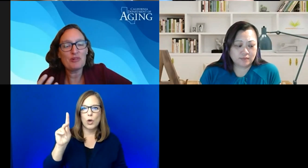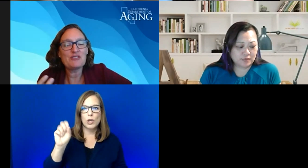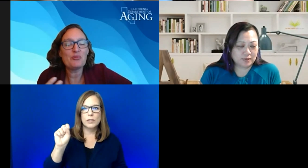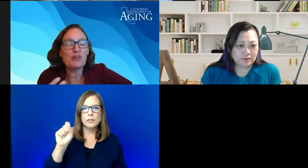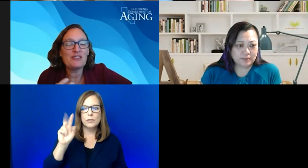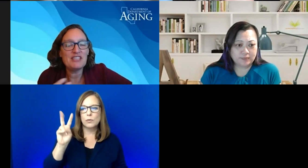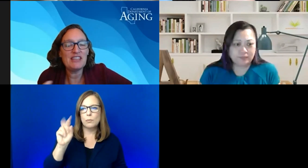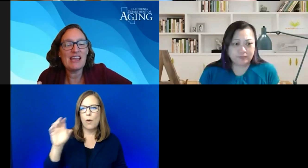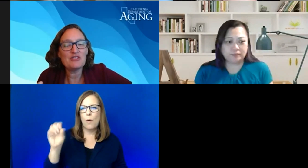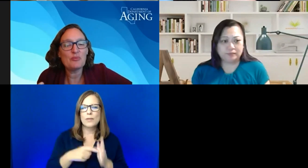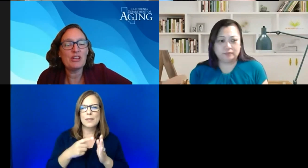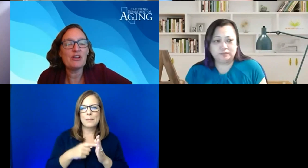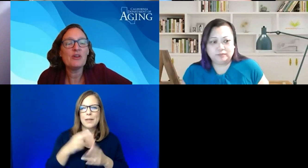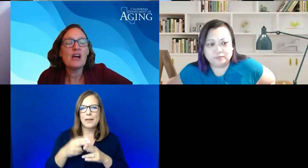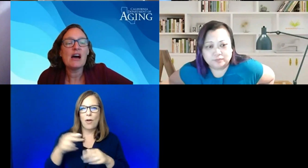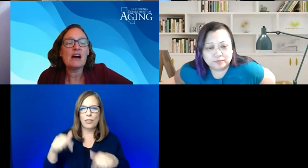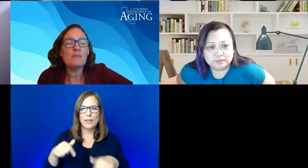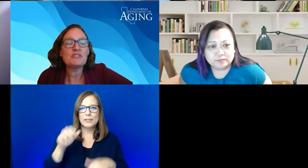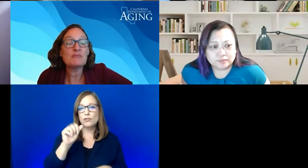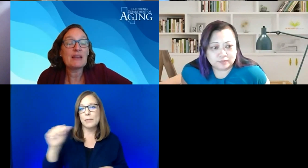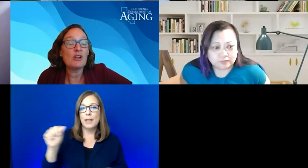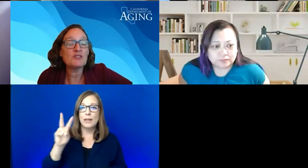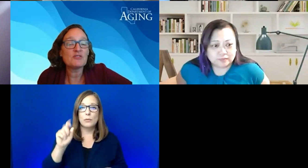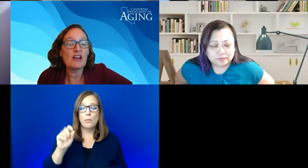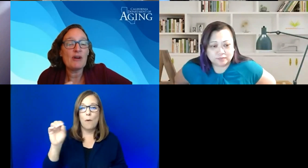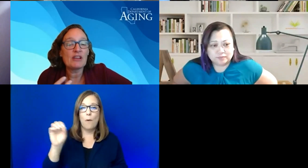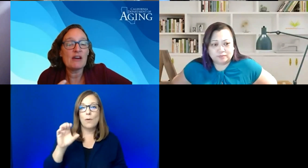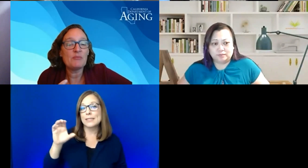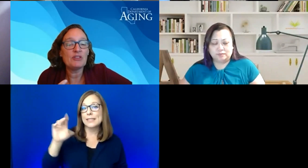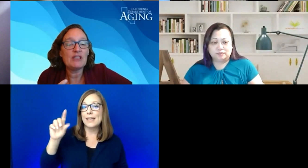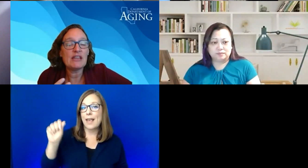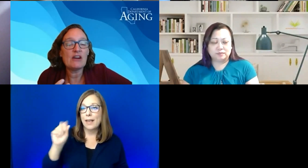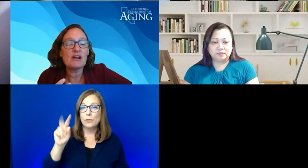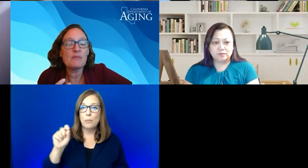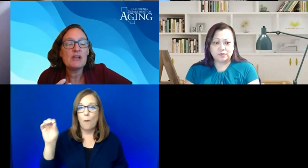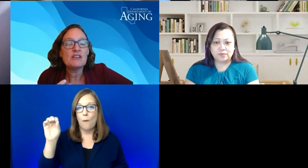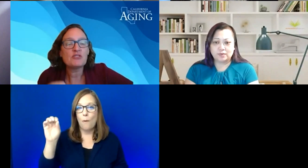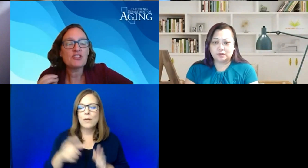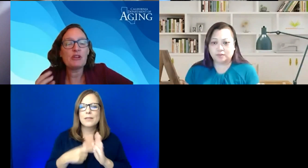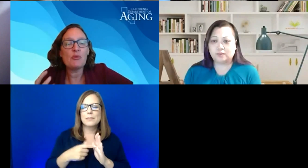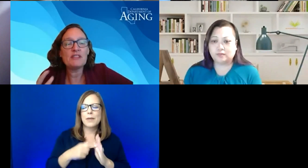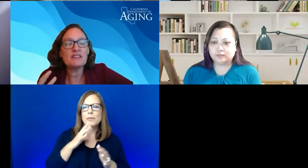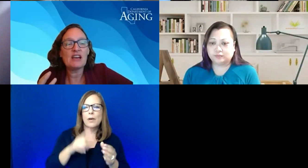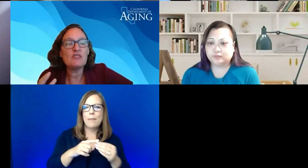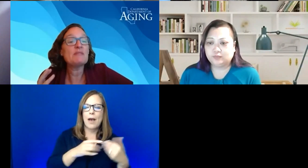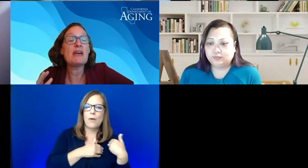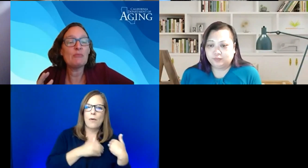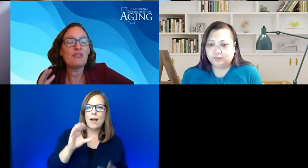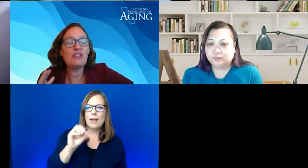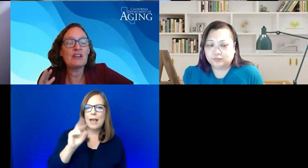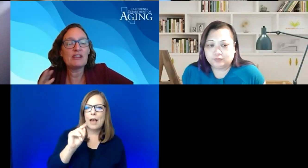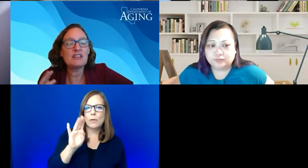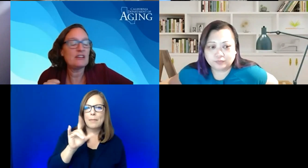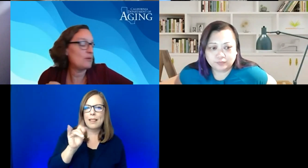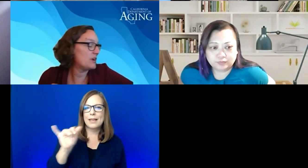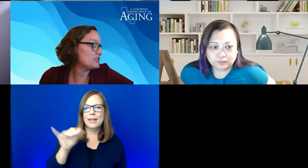this AAA 2.0, CDA 2.0. Sometimes we also talk about accountability and outcome. So just 3 points, you made many, but